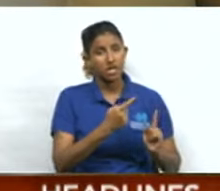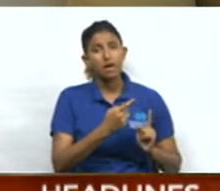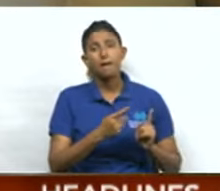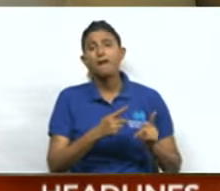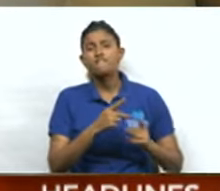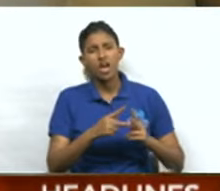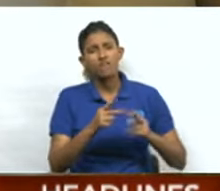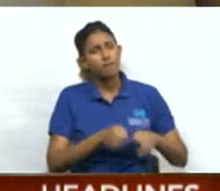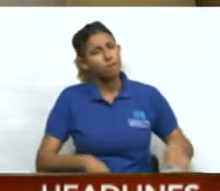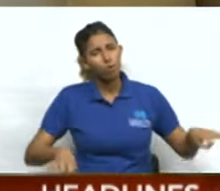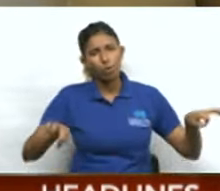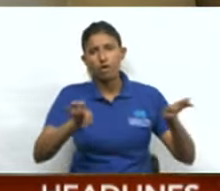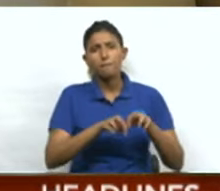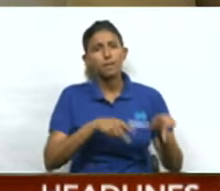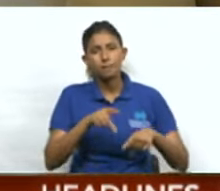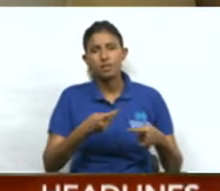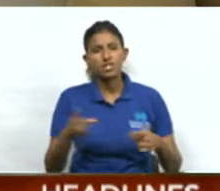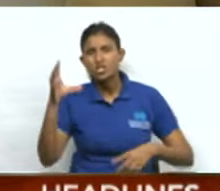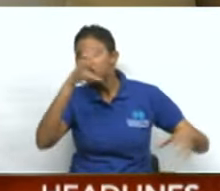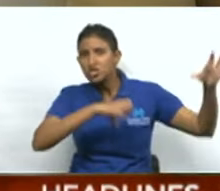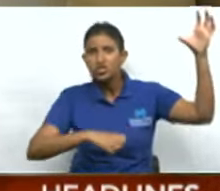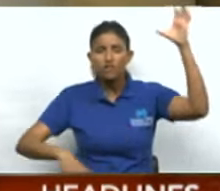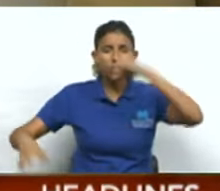for any medicine, to see